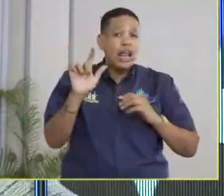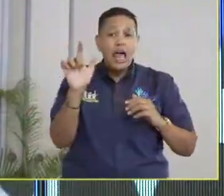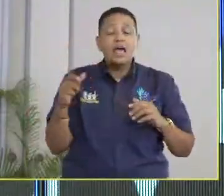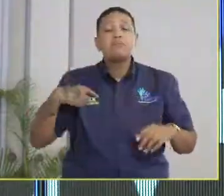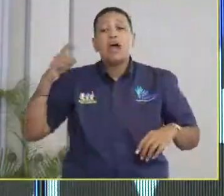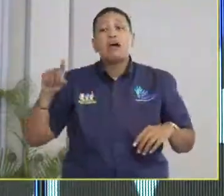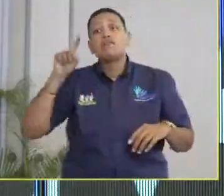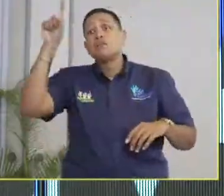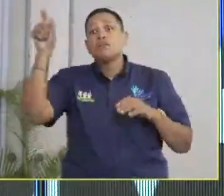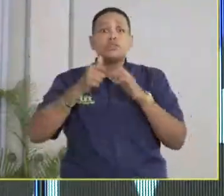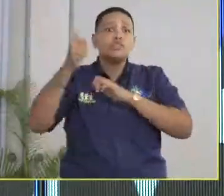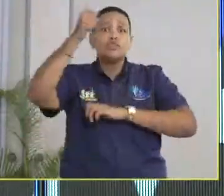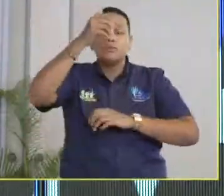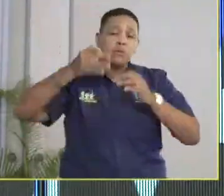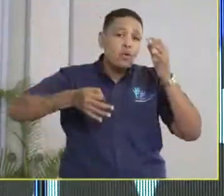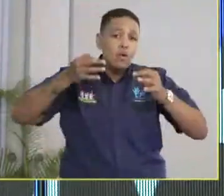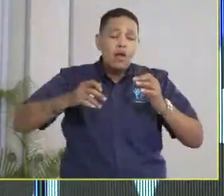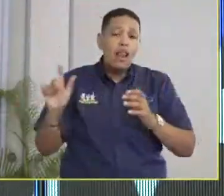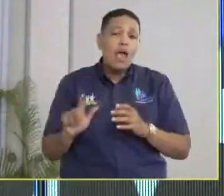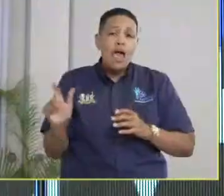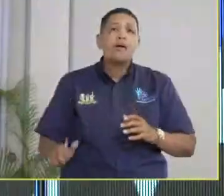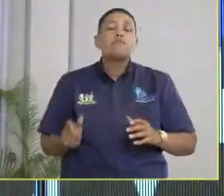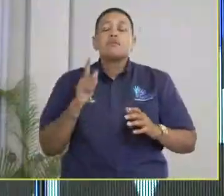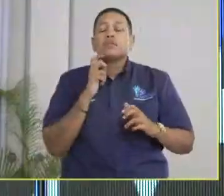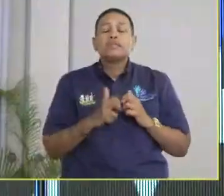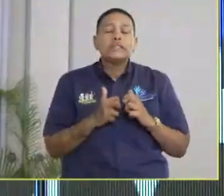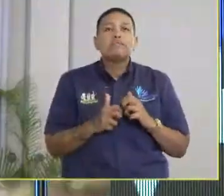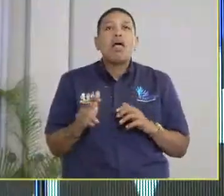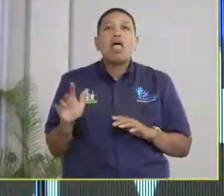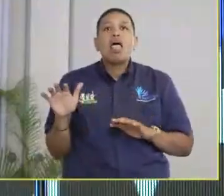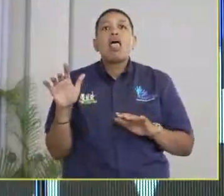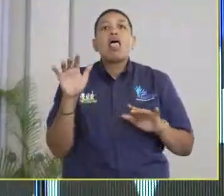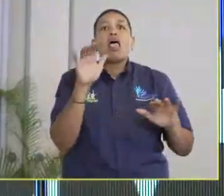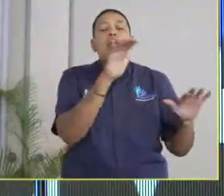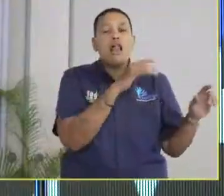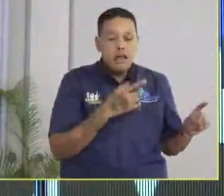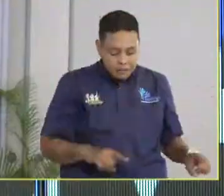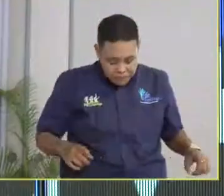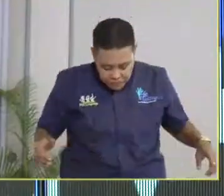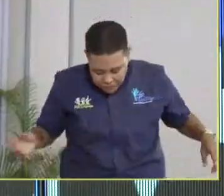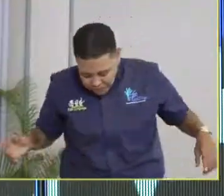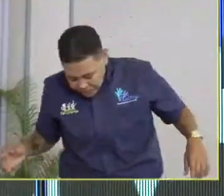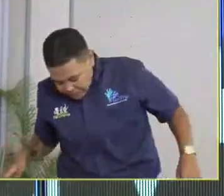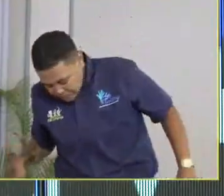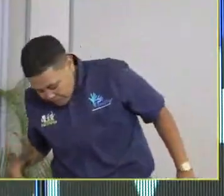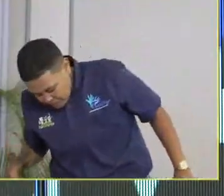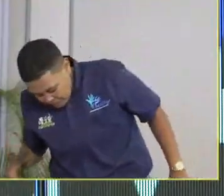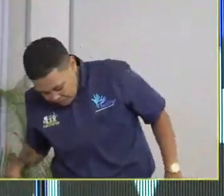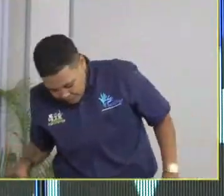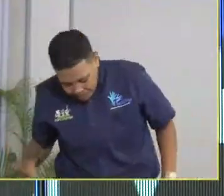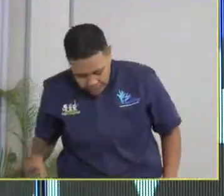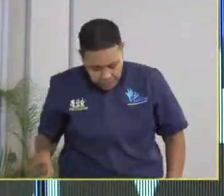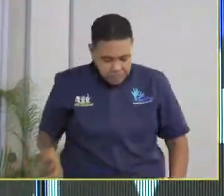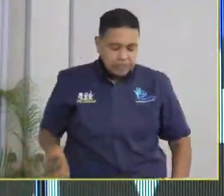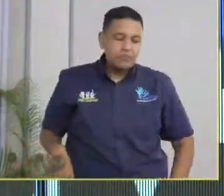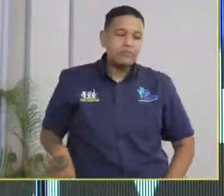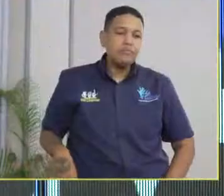the Supreme Court Library, it was difficult. As to the gazettes, let's not even go there.